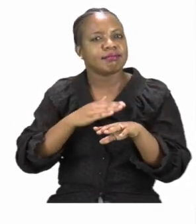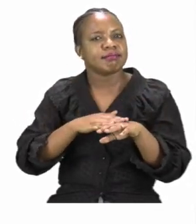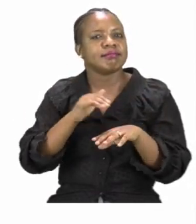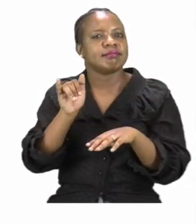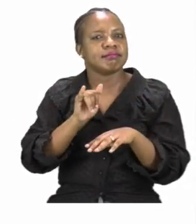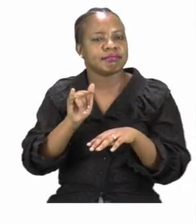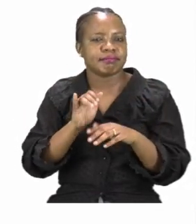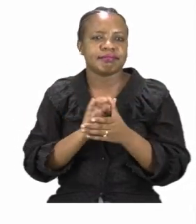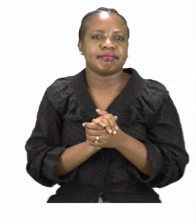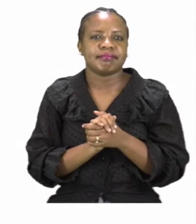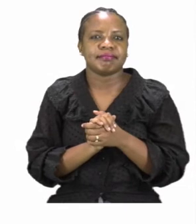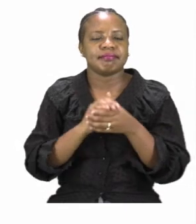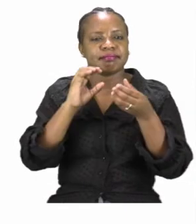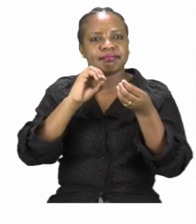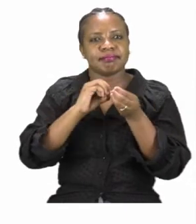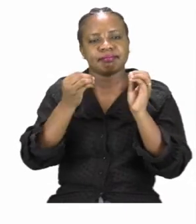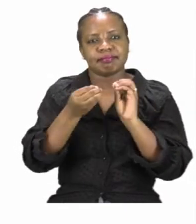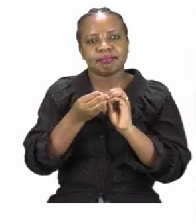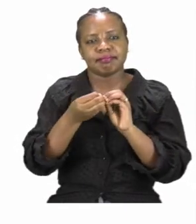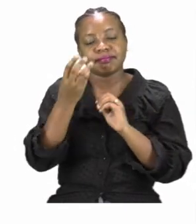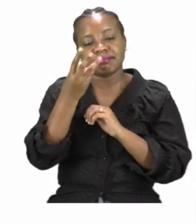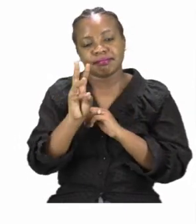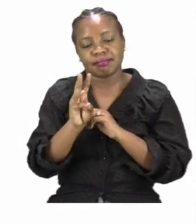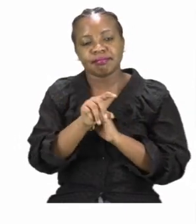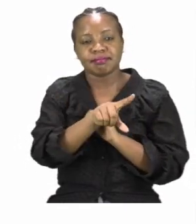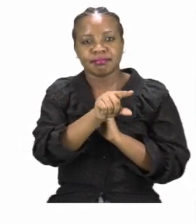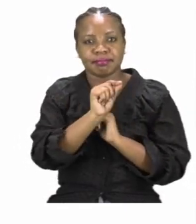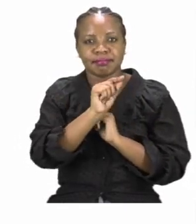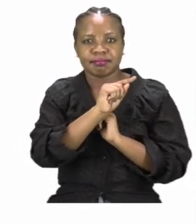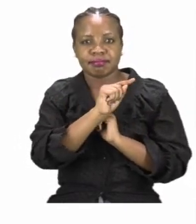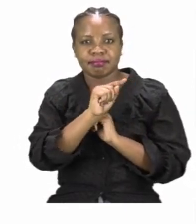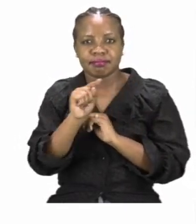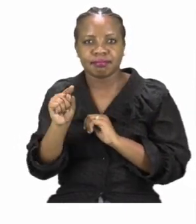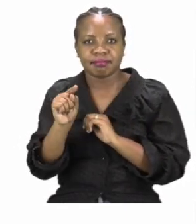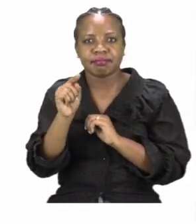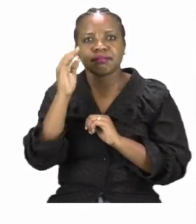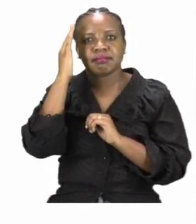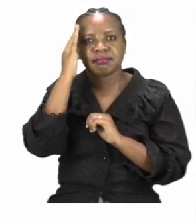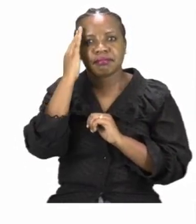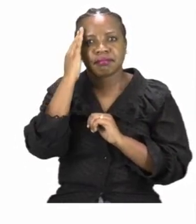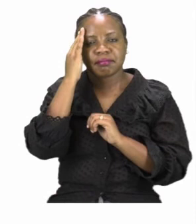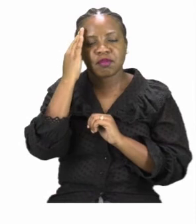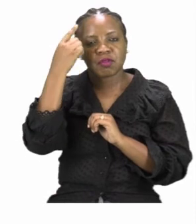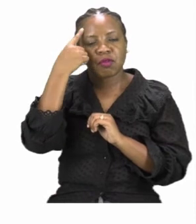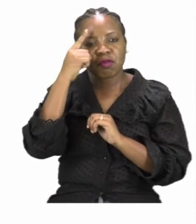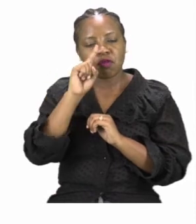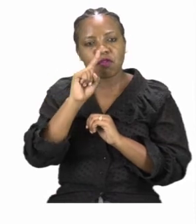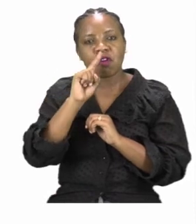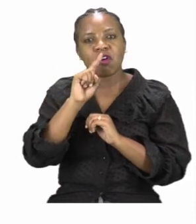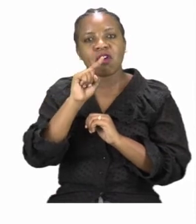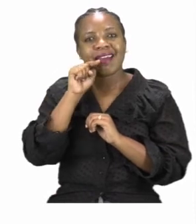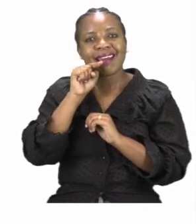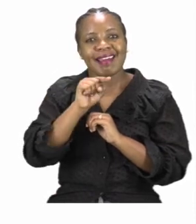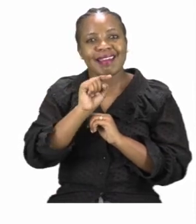Number 6 says, the dash is known for its courage, pride,